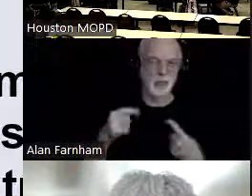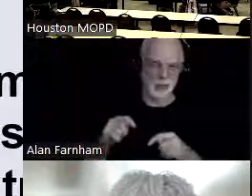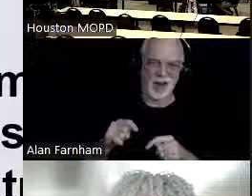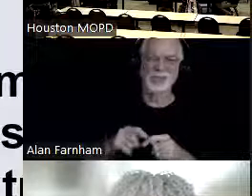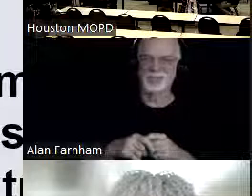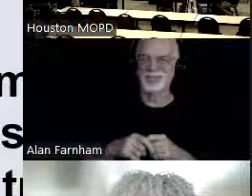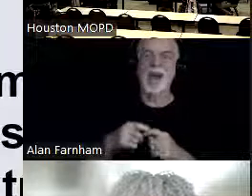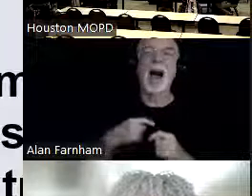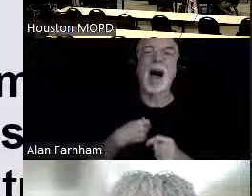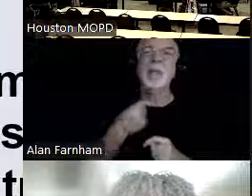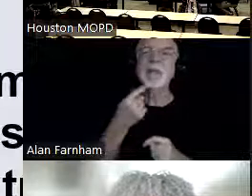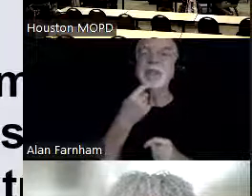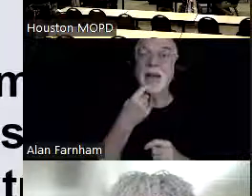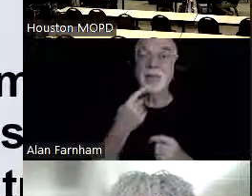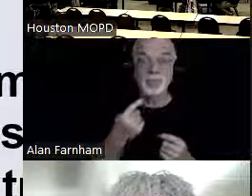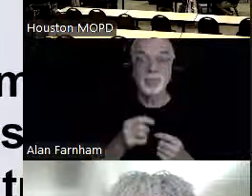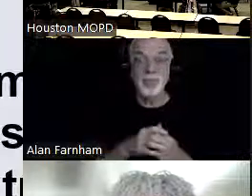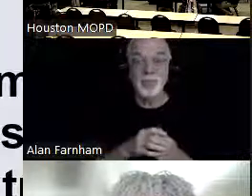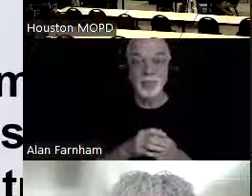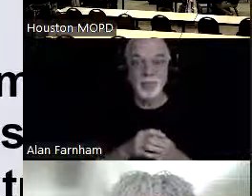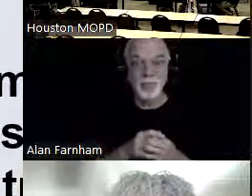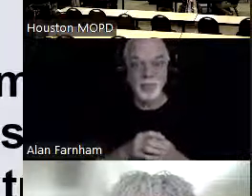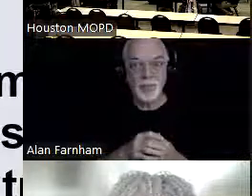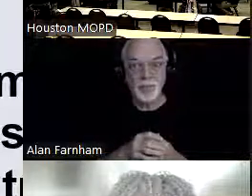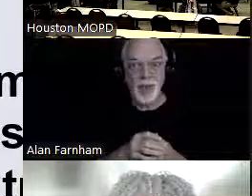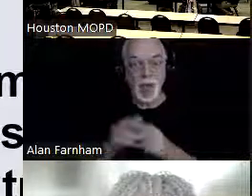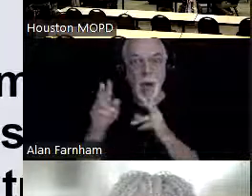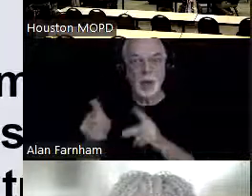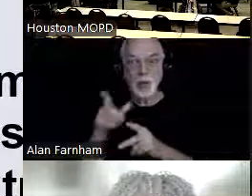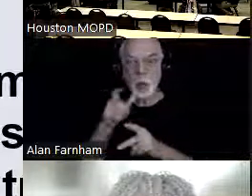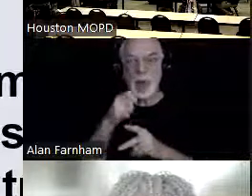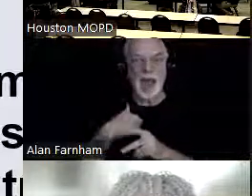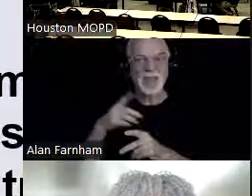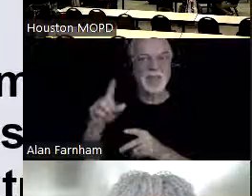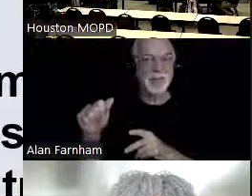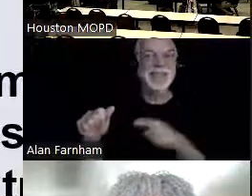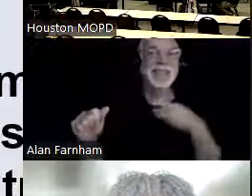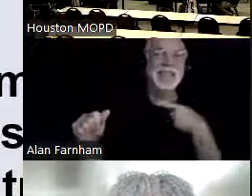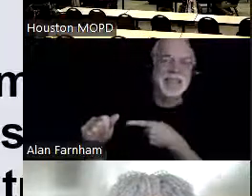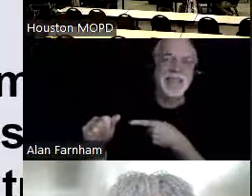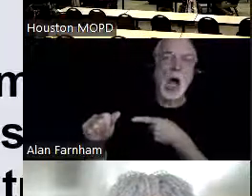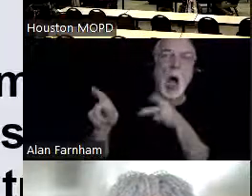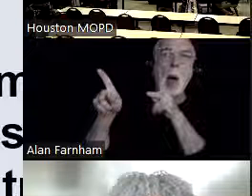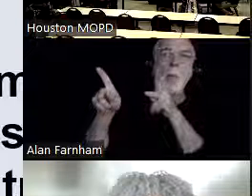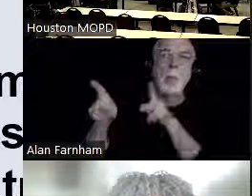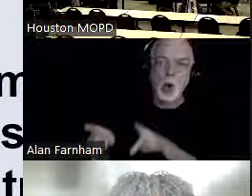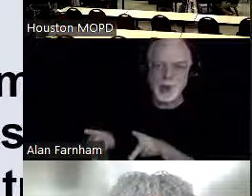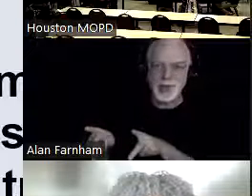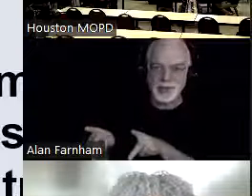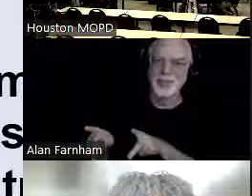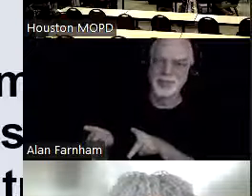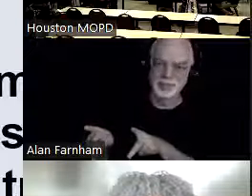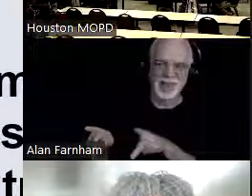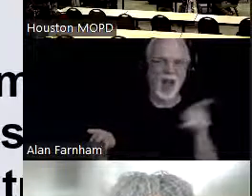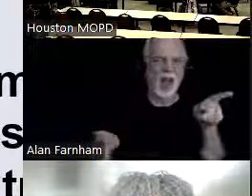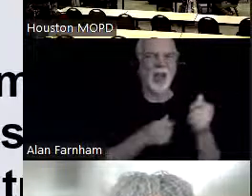to say that if we're thinking about a person with a disability, we're thinking about a person. And so I love this definition,